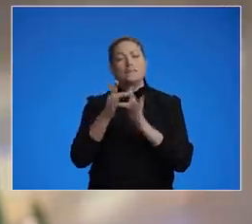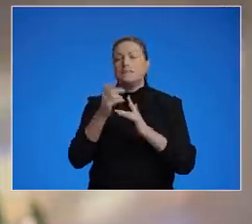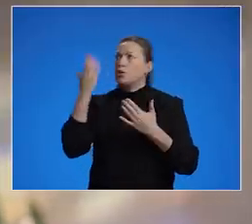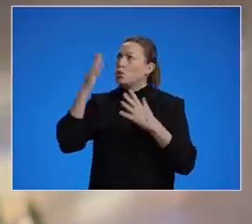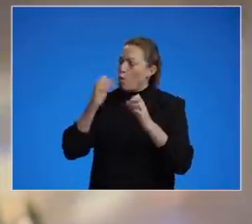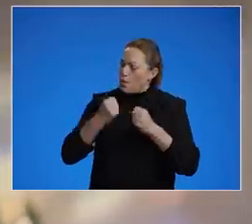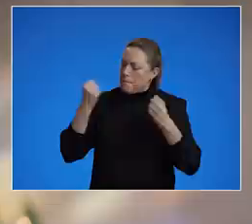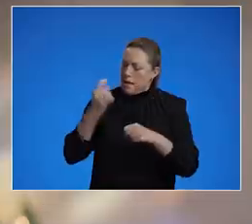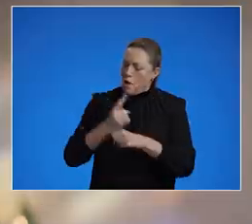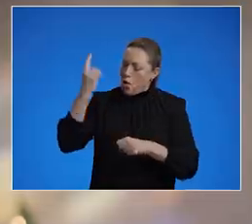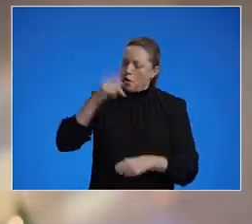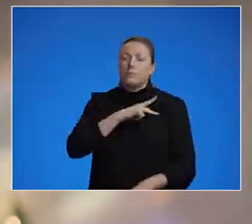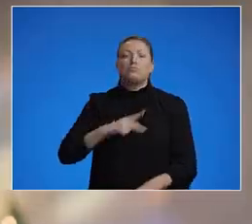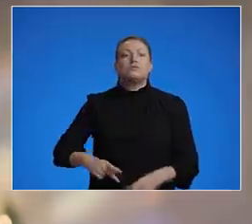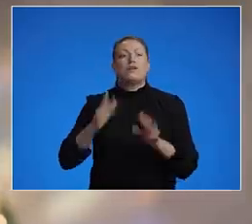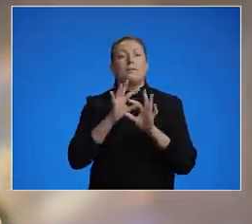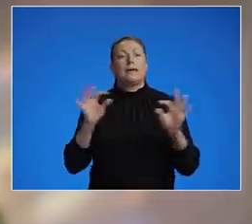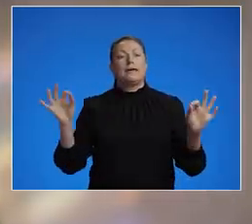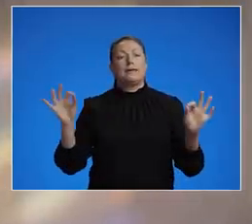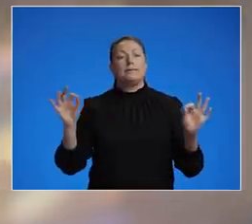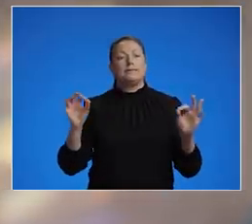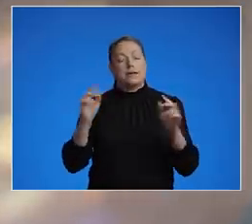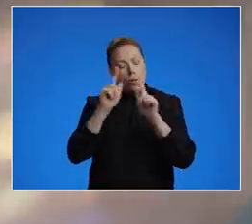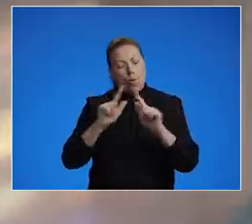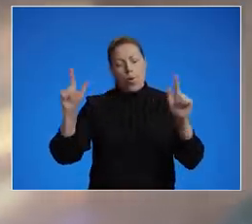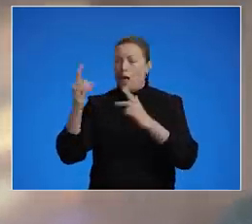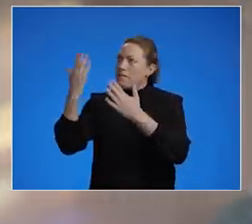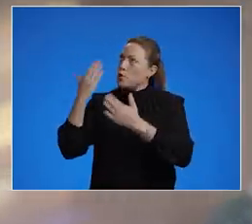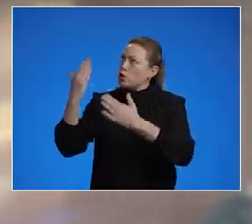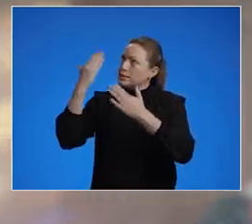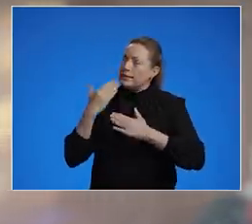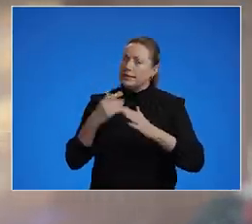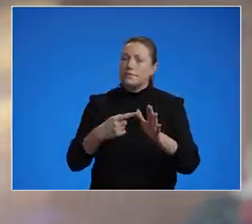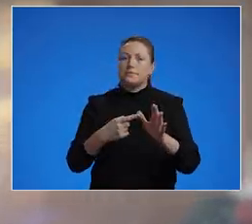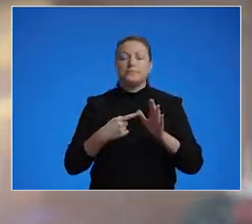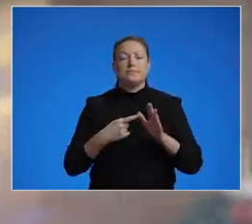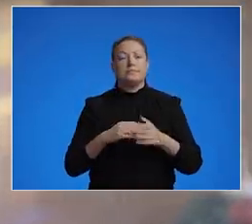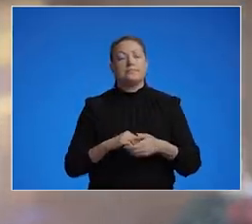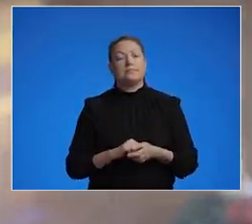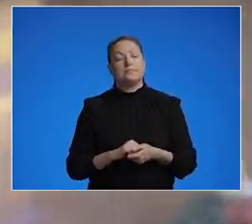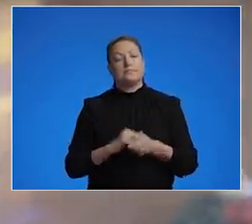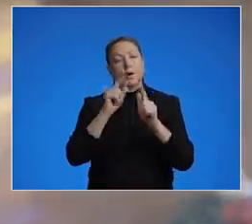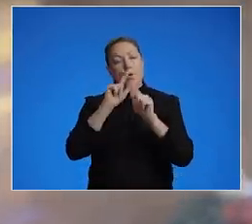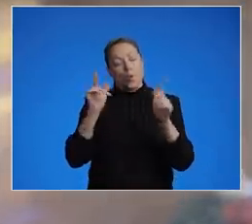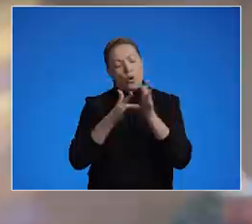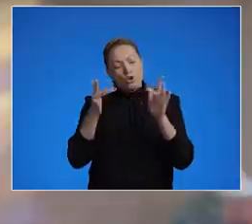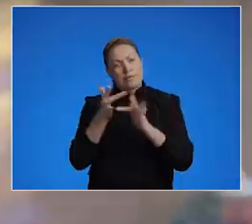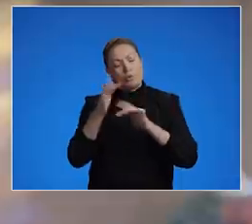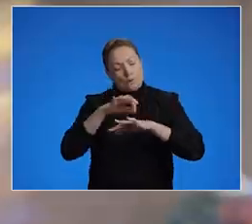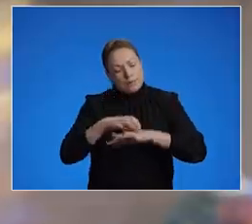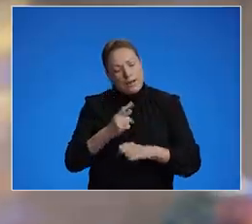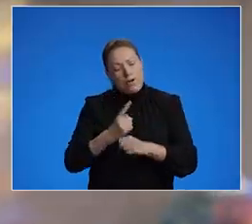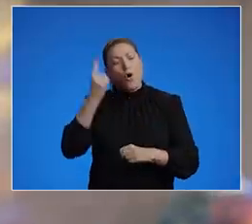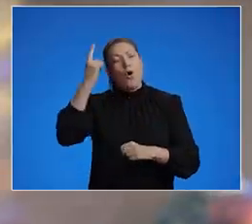Lord Jesus, You are mighty God and Prince of Peace. Lord, have mercy. Lord, have mercy. Lord Jesus,